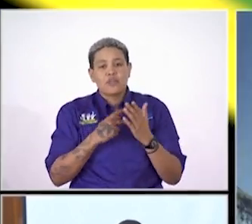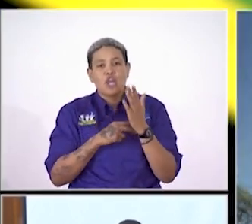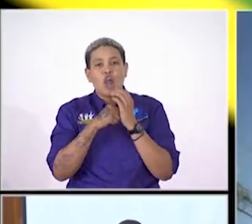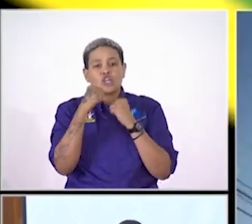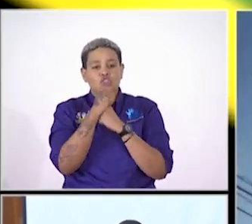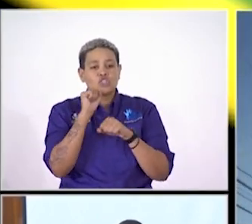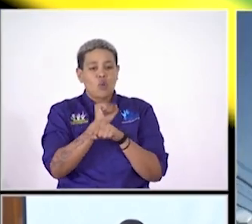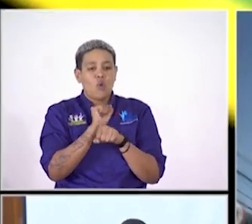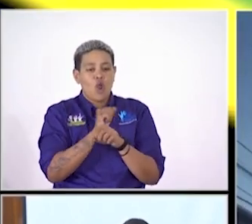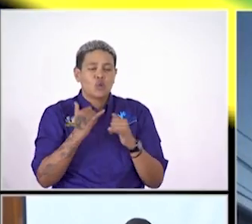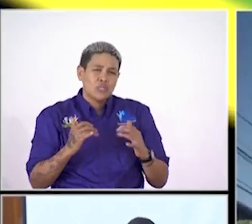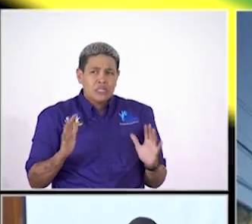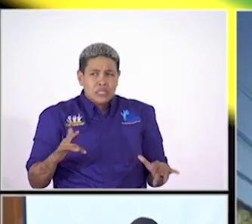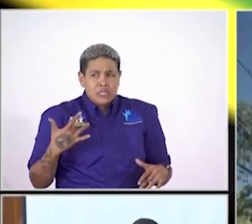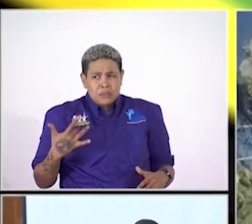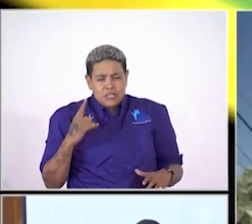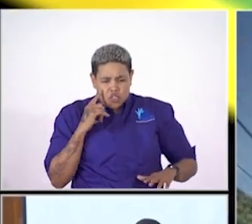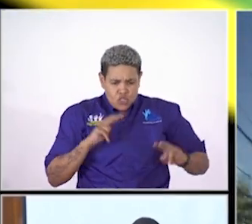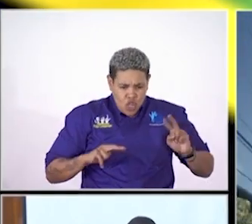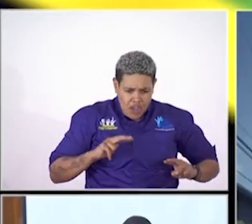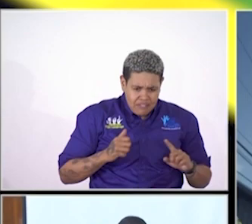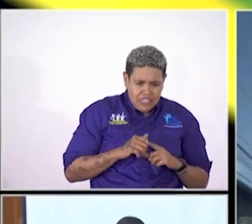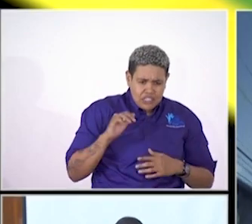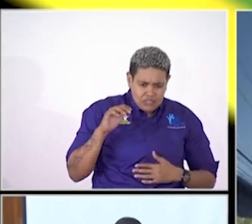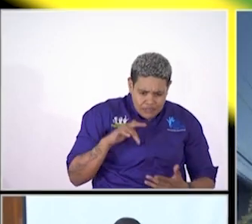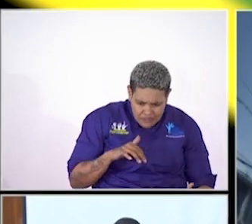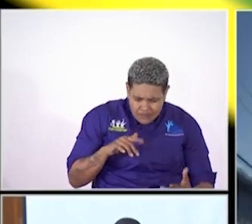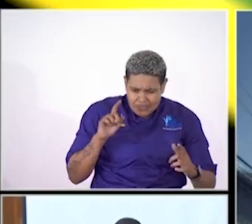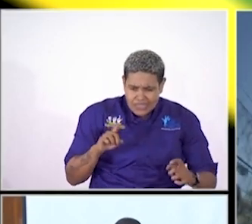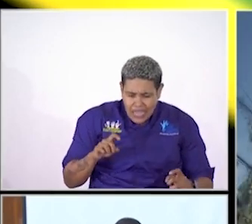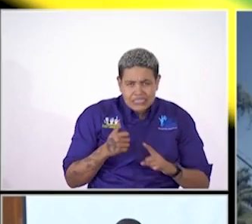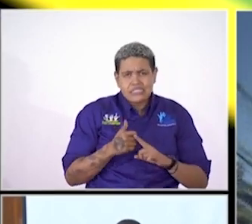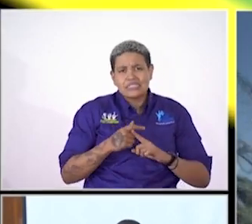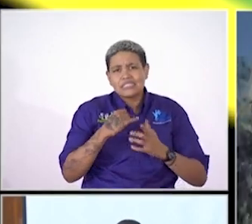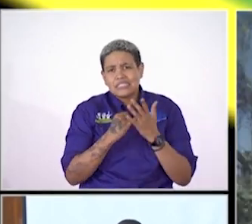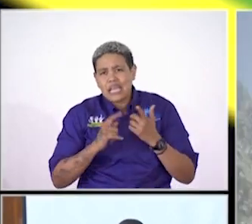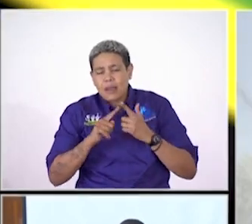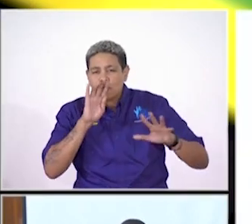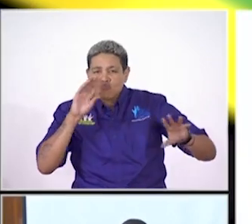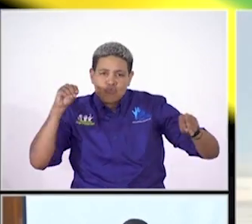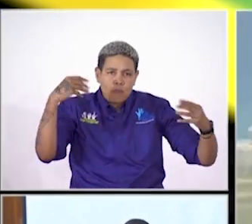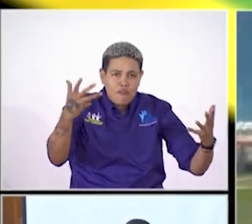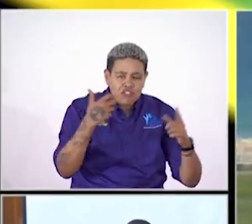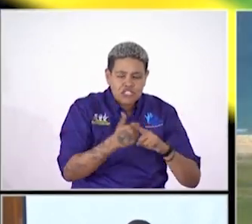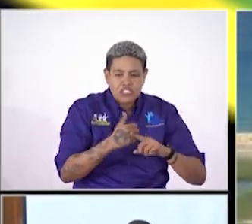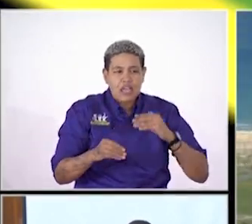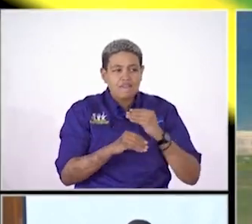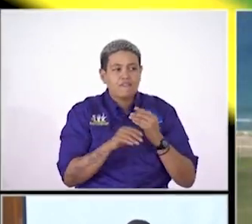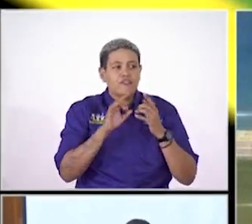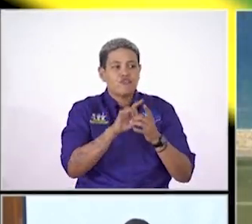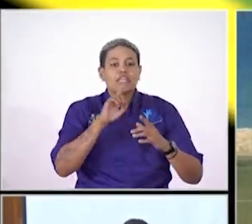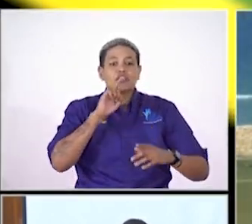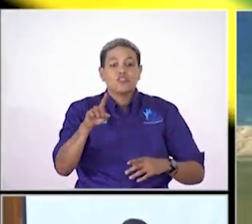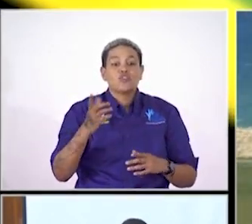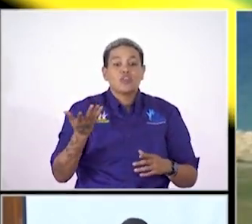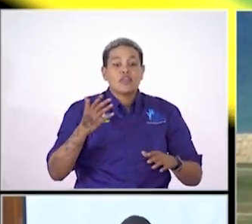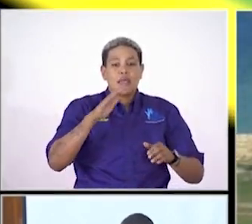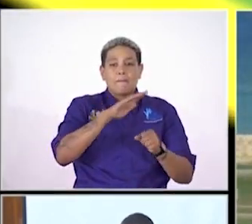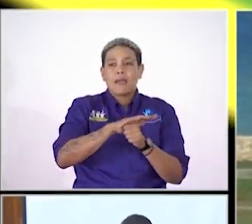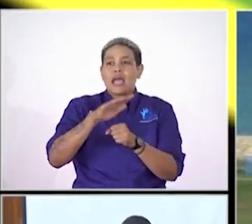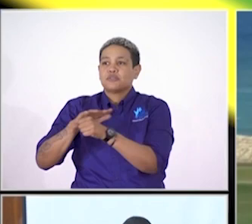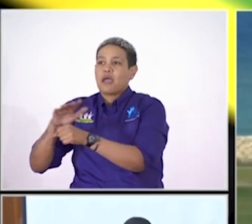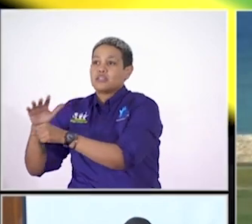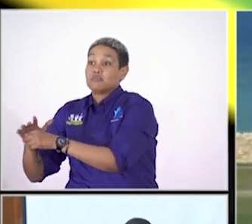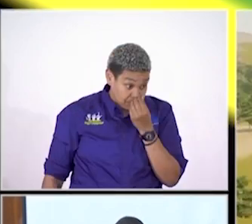work, which is, you know, surveying, soil testing, designs, and the provisions to create a batching plant and